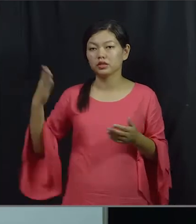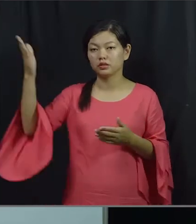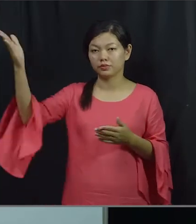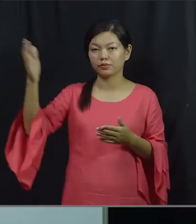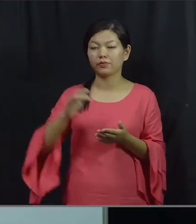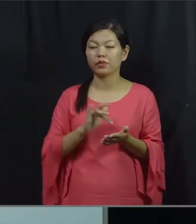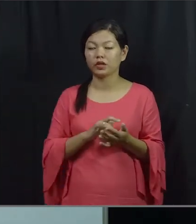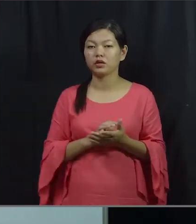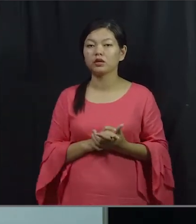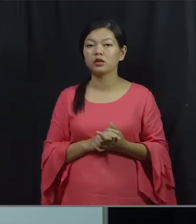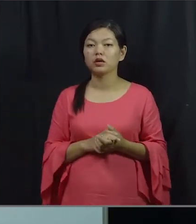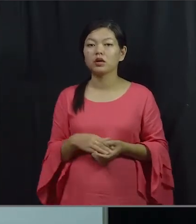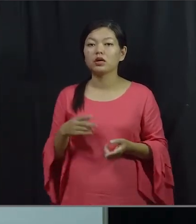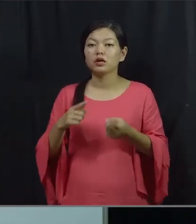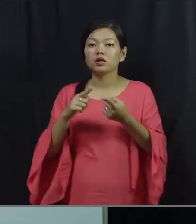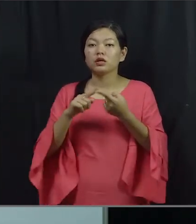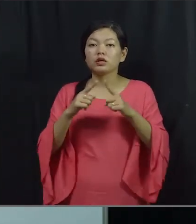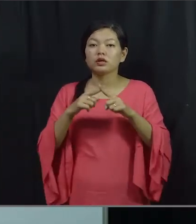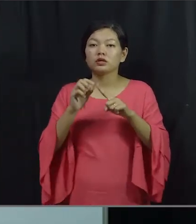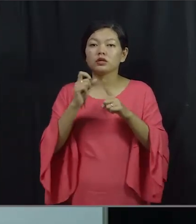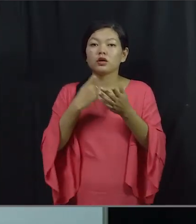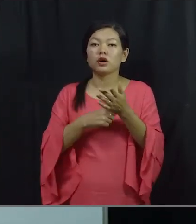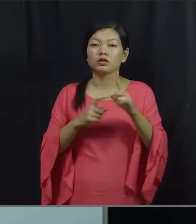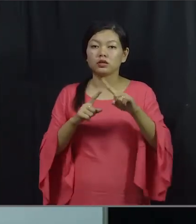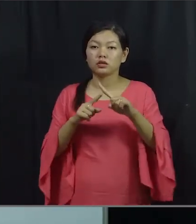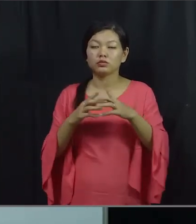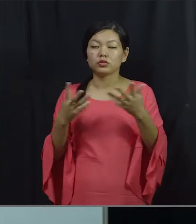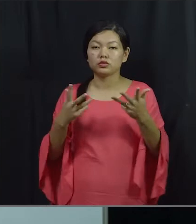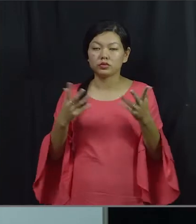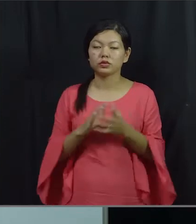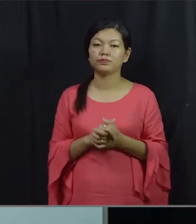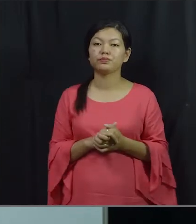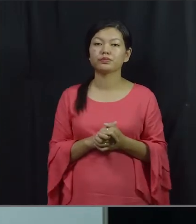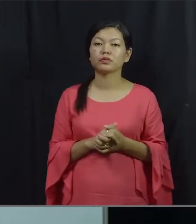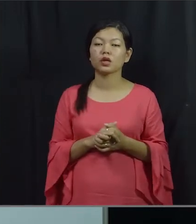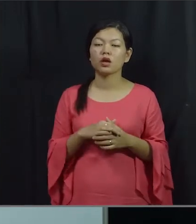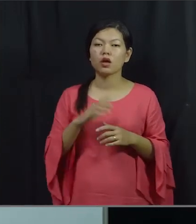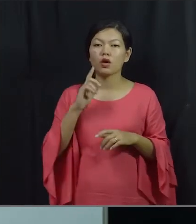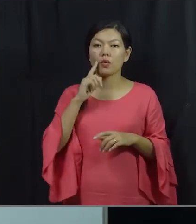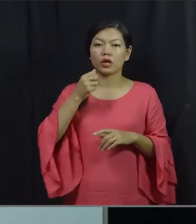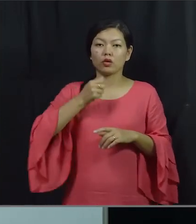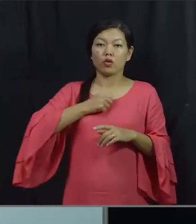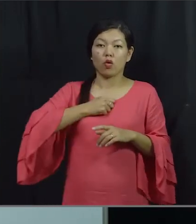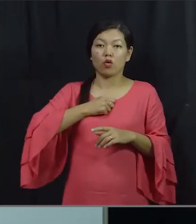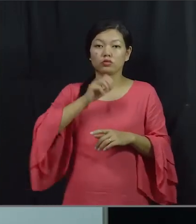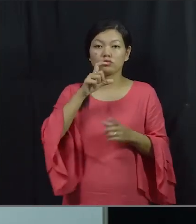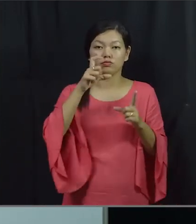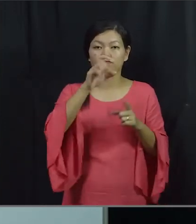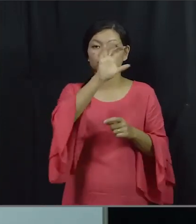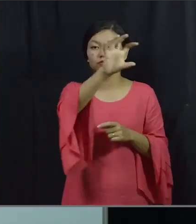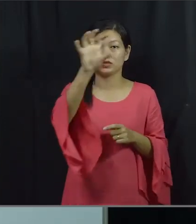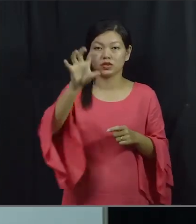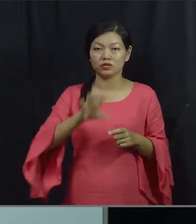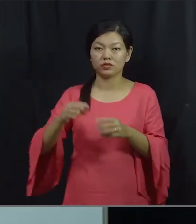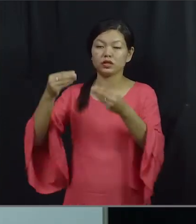Now coming to this export trade. Export trade means when one country sell something to the other country, that is called exporting,